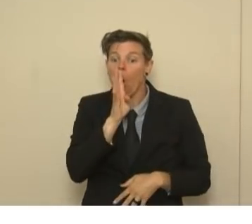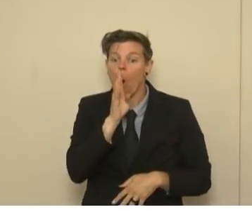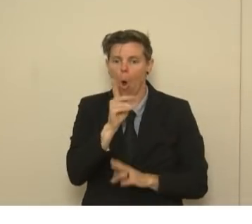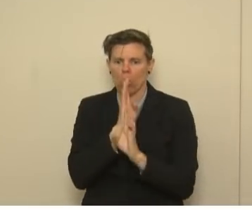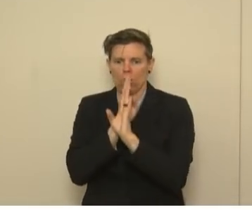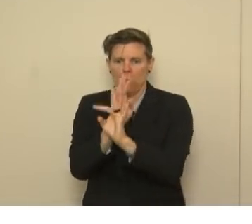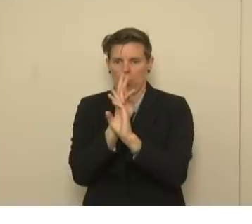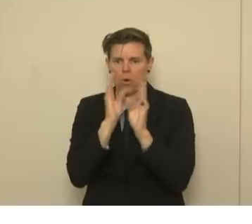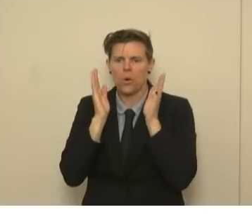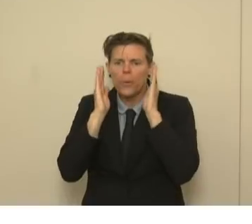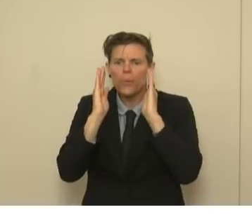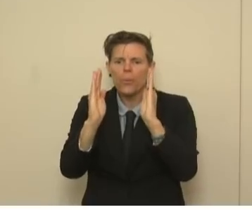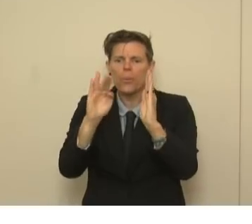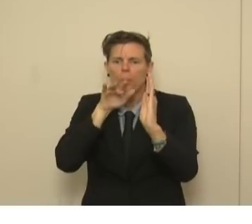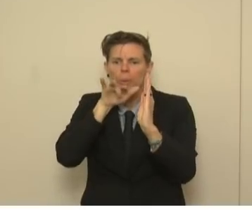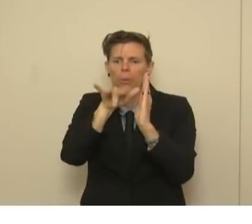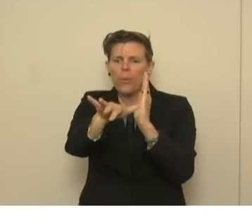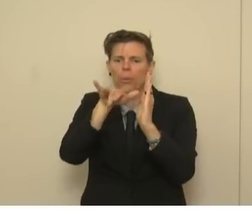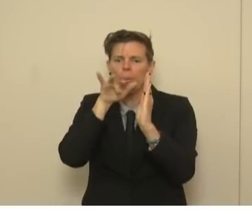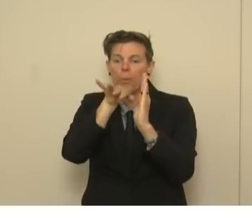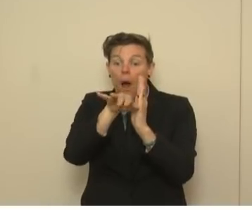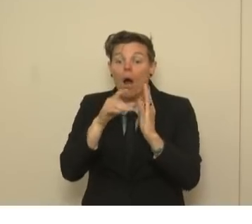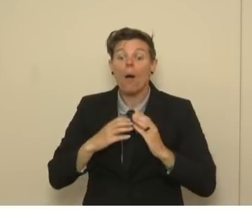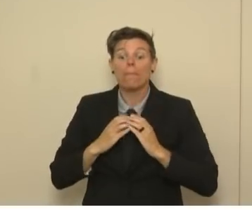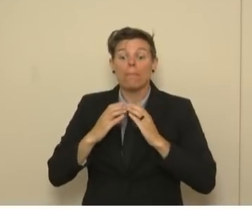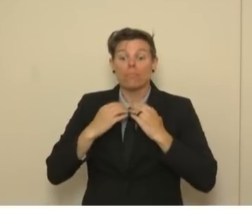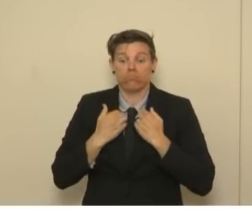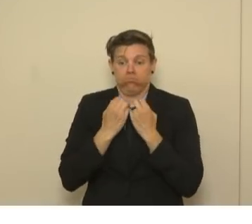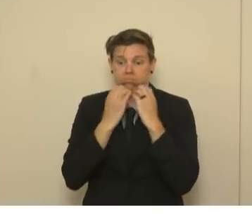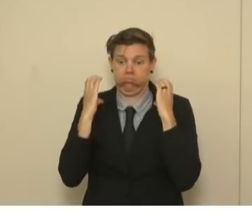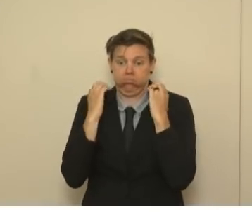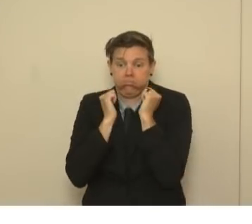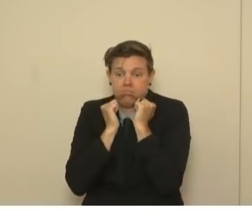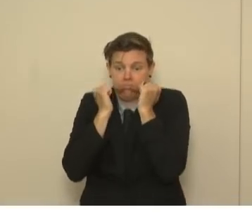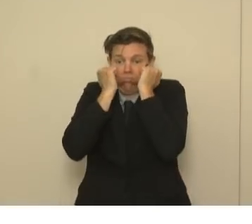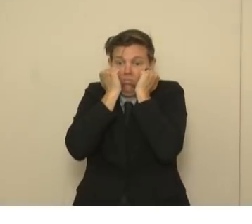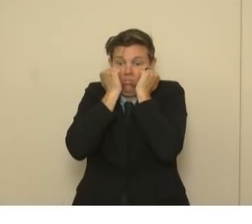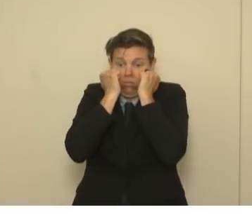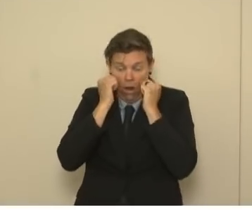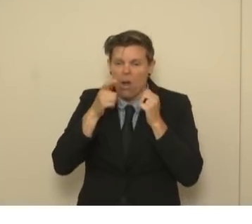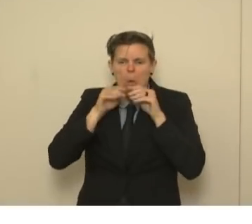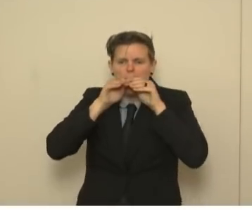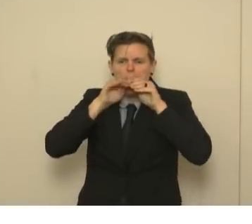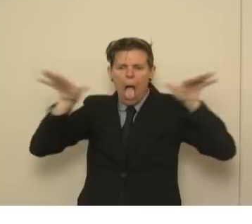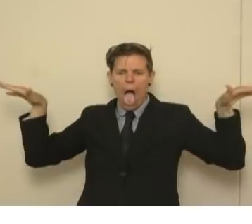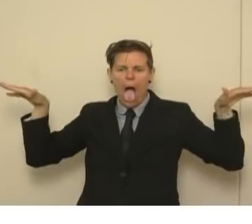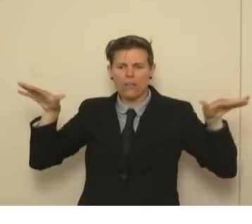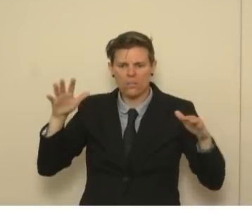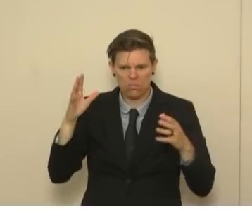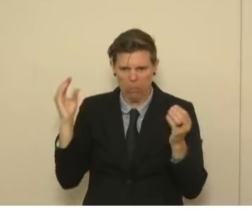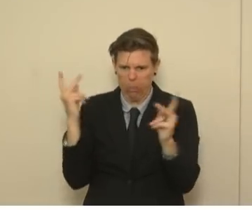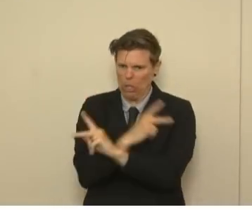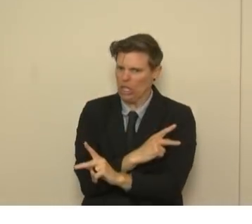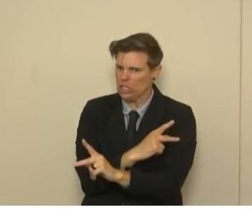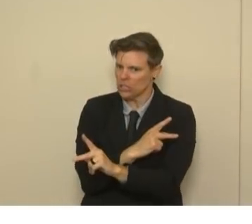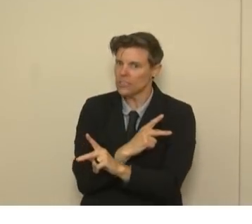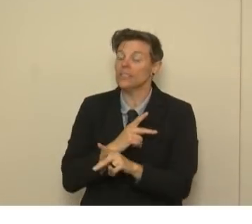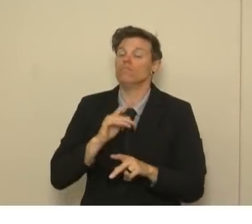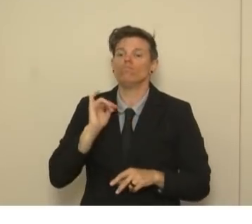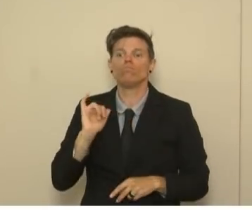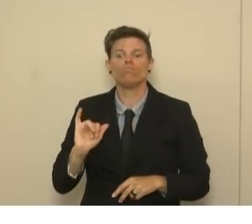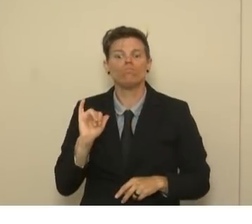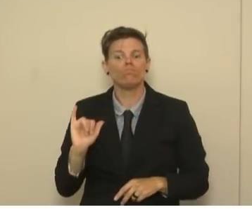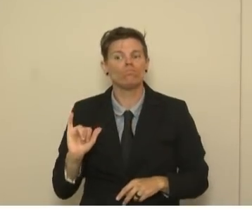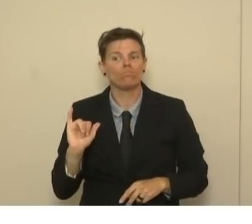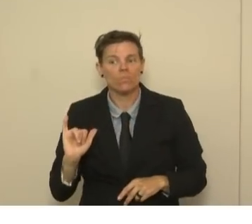bottom part of this chart, particularly not wearing a mask at all, but some of these less performing masks,